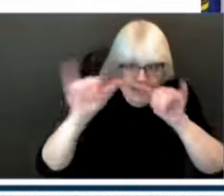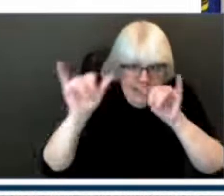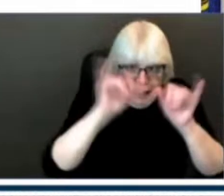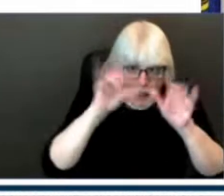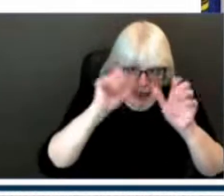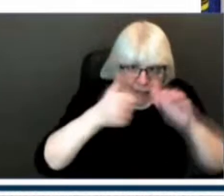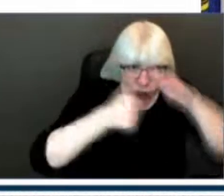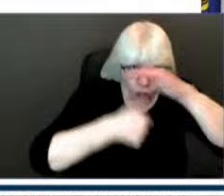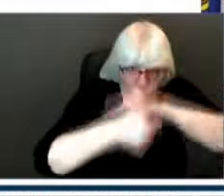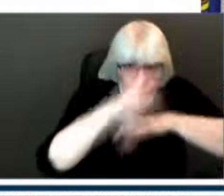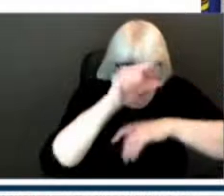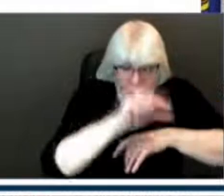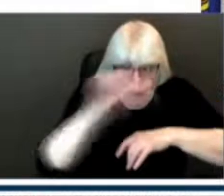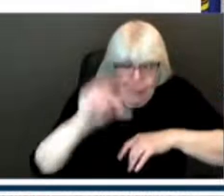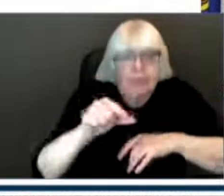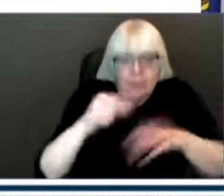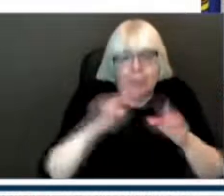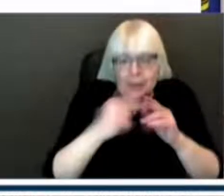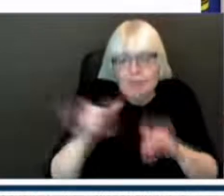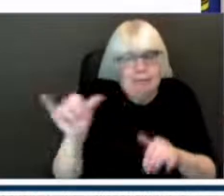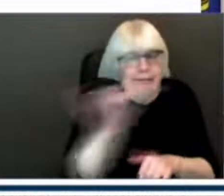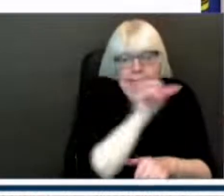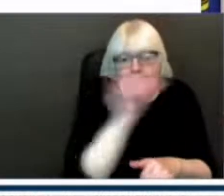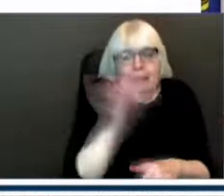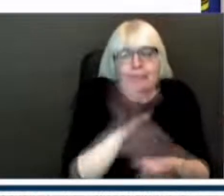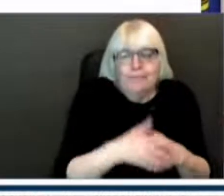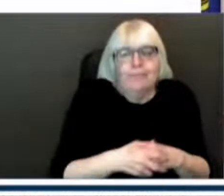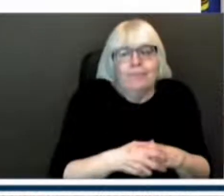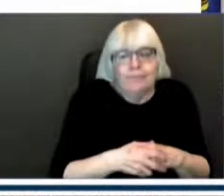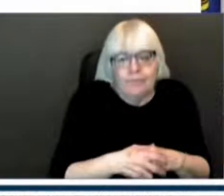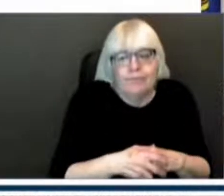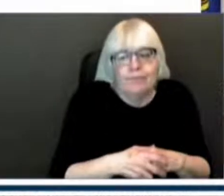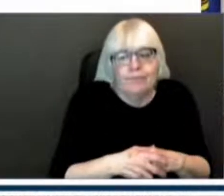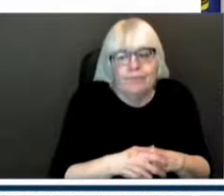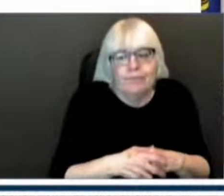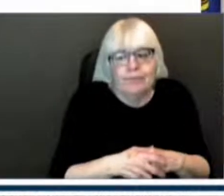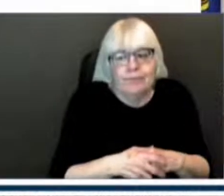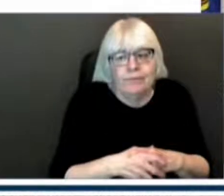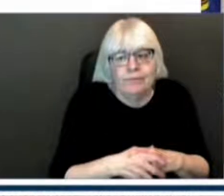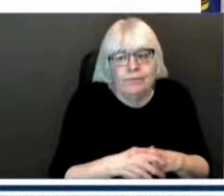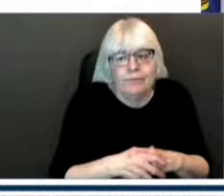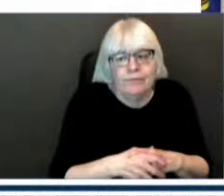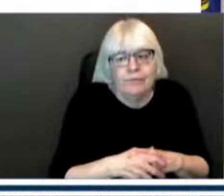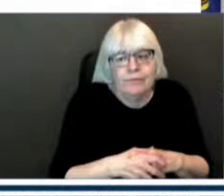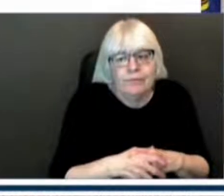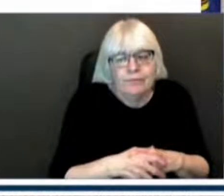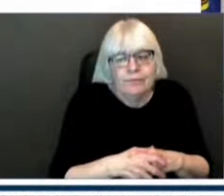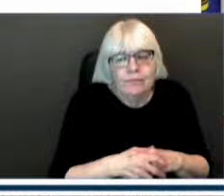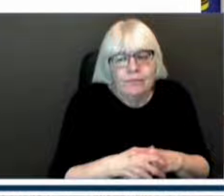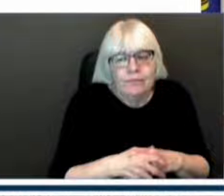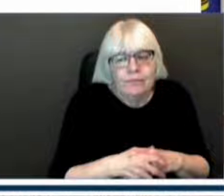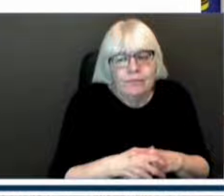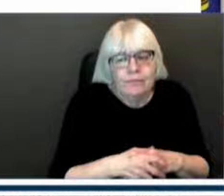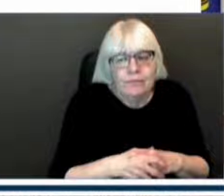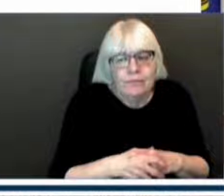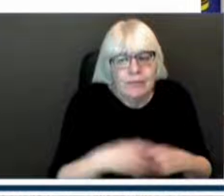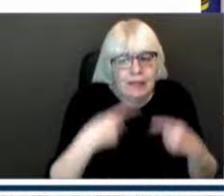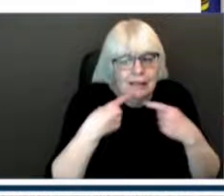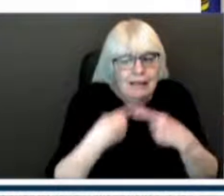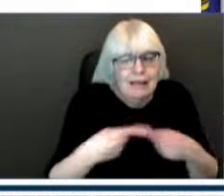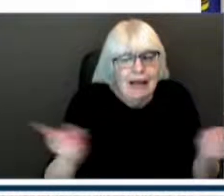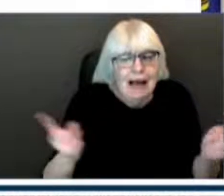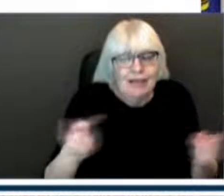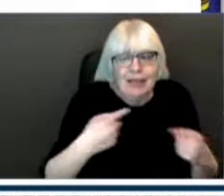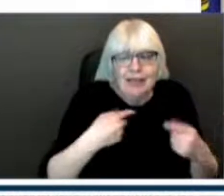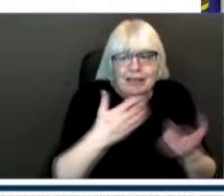day about delayed diagnosis and treatment of cancer within the province